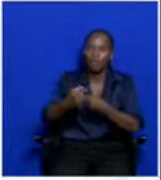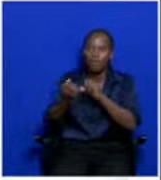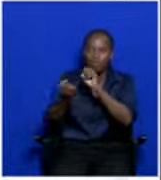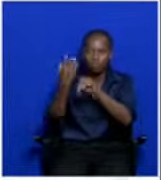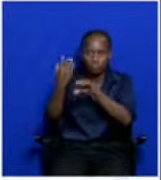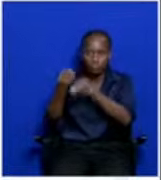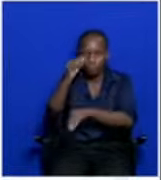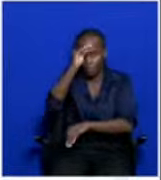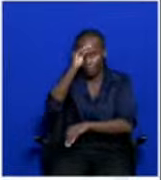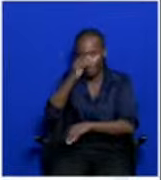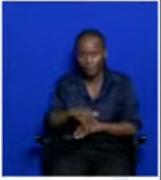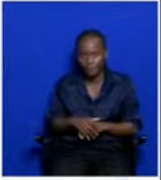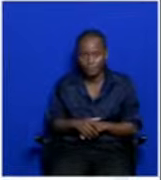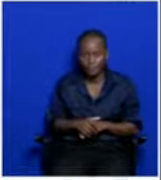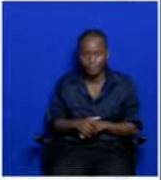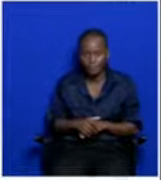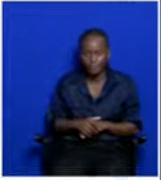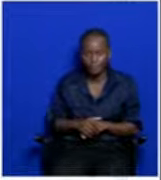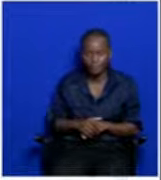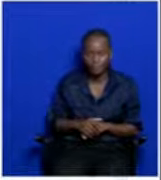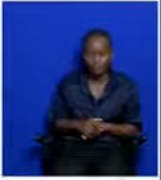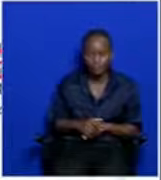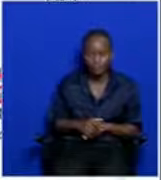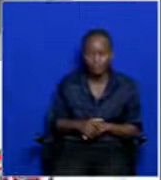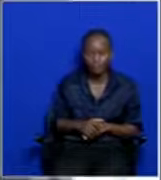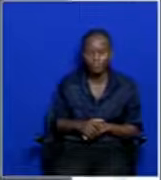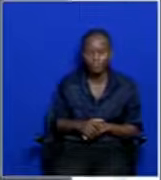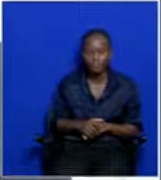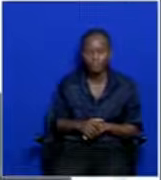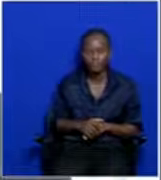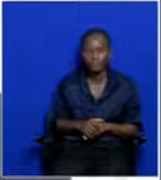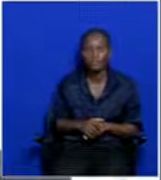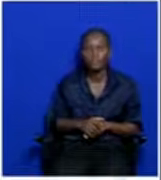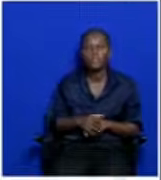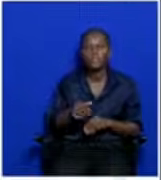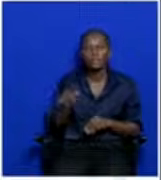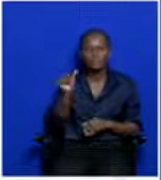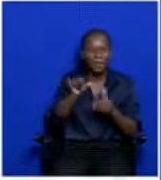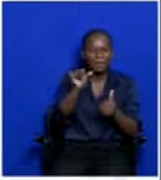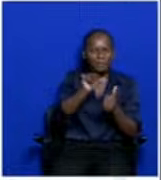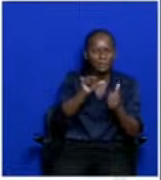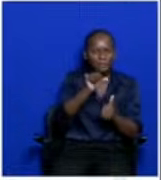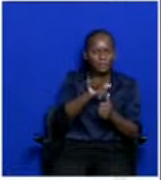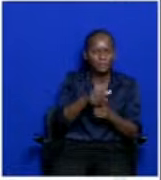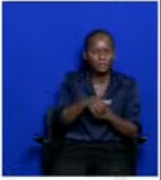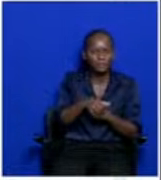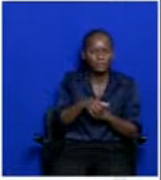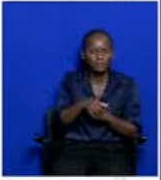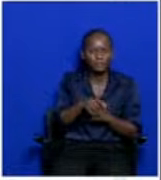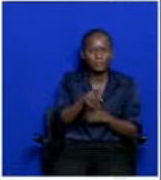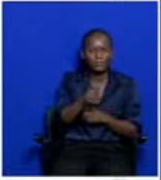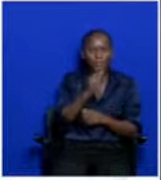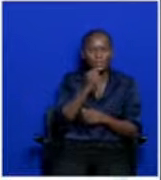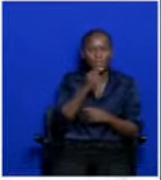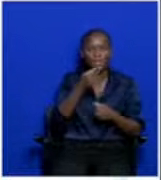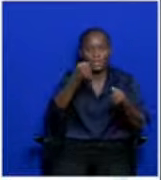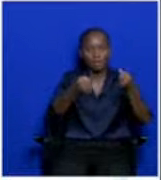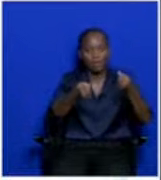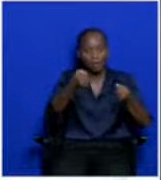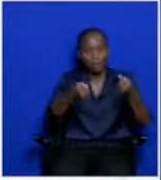Okay, the first vehicle, if we go a page back, It's a it's got BMW. registration, BMW